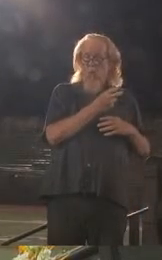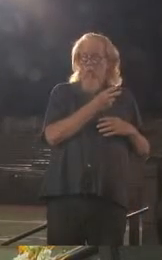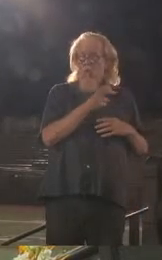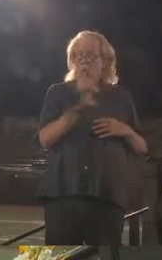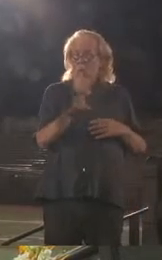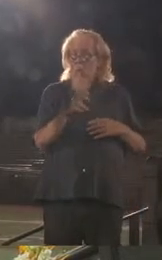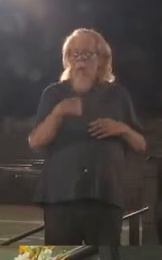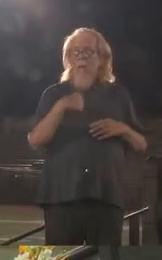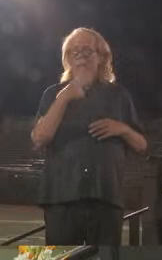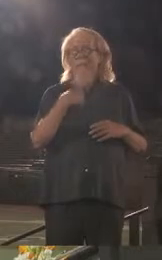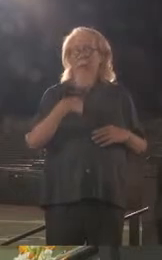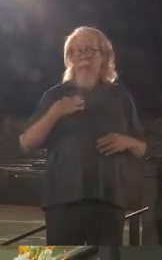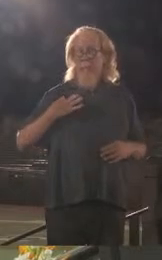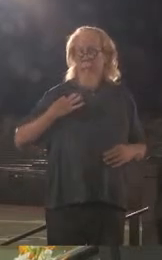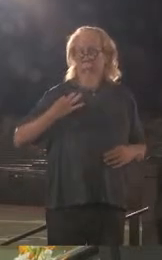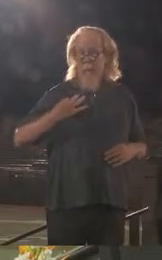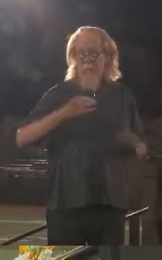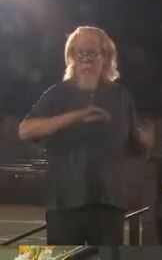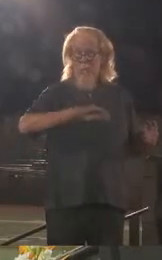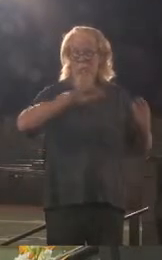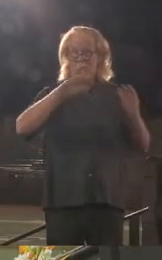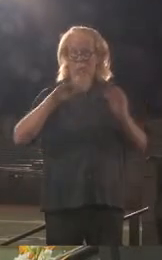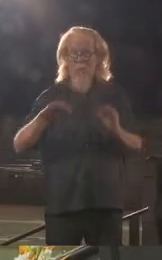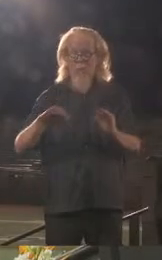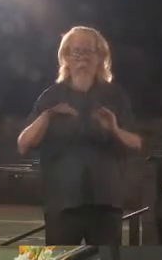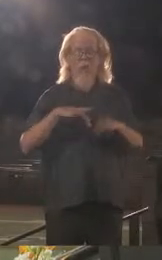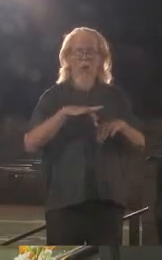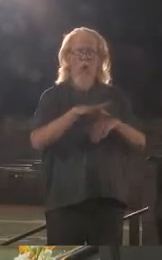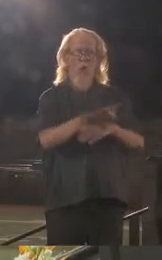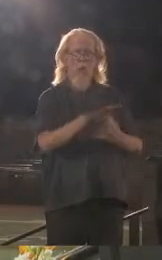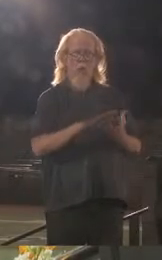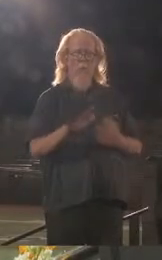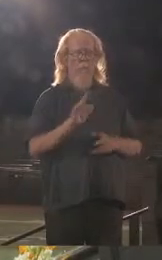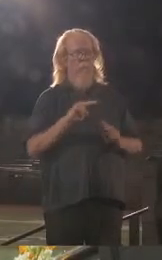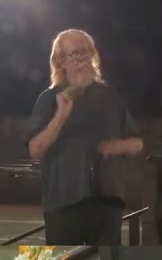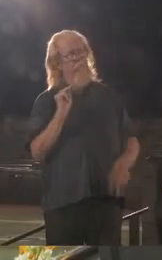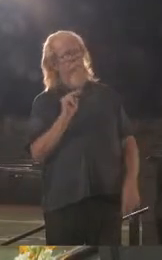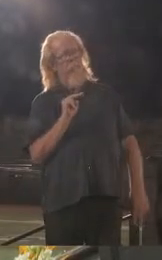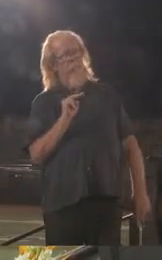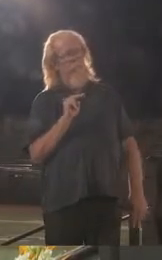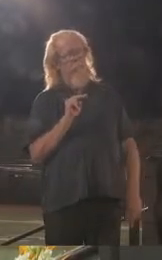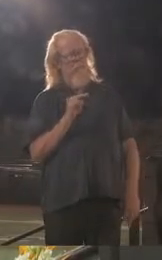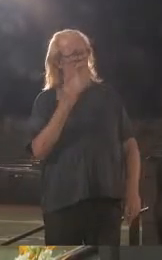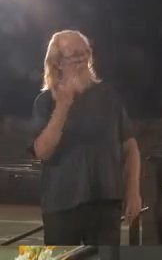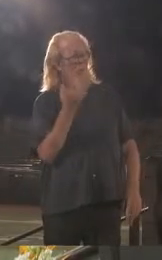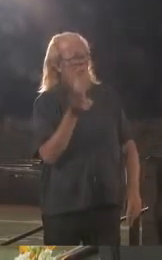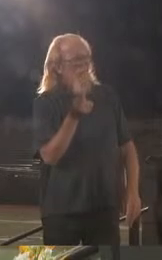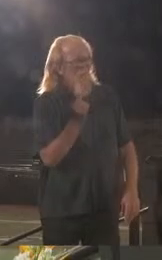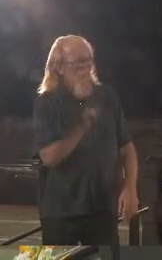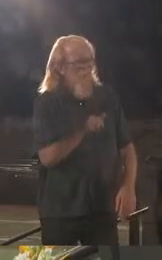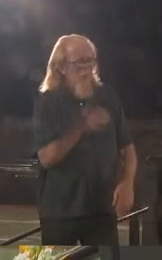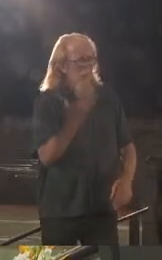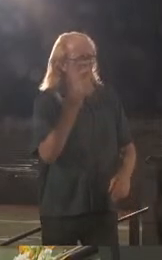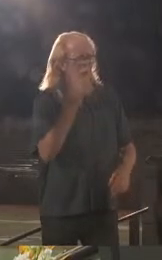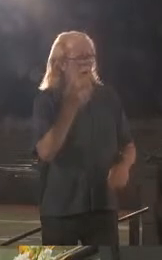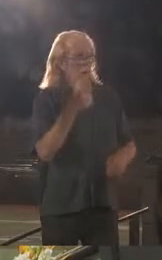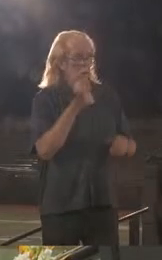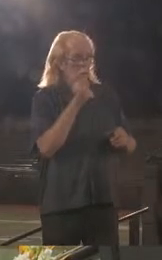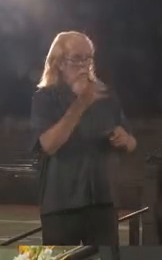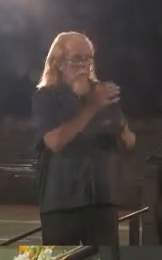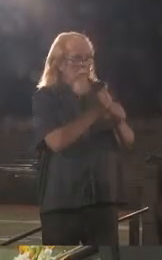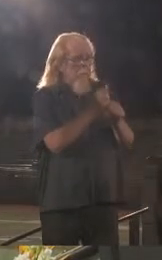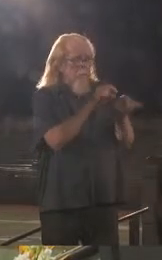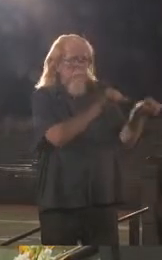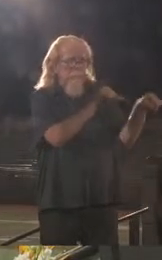that I voluntarily moved from an early college high school, I'm usually met with the typical, "Why would you do that?" Or, "You're not going to get the